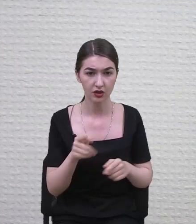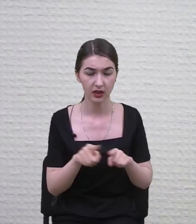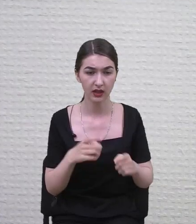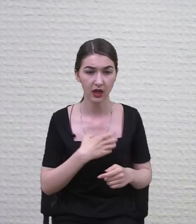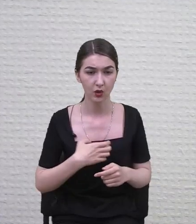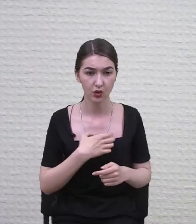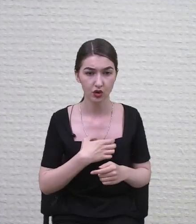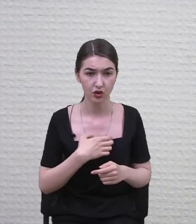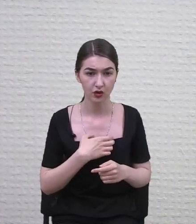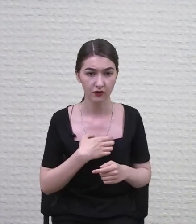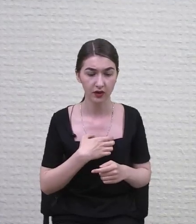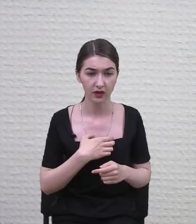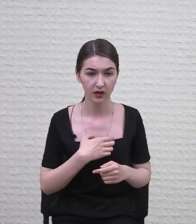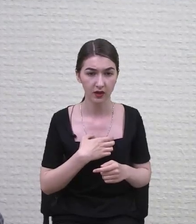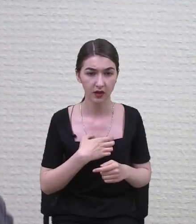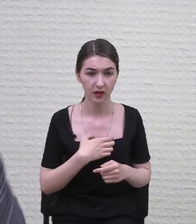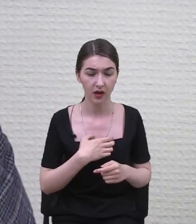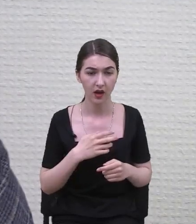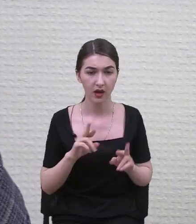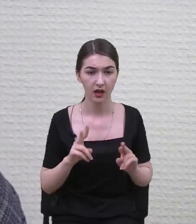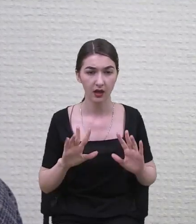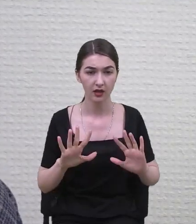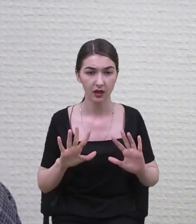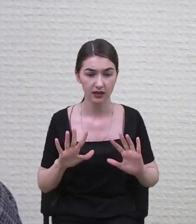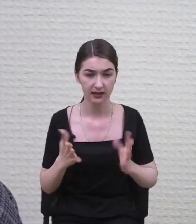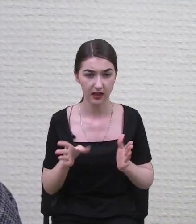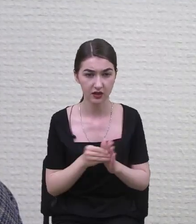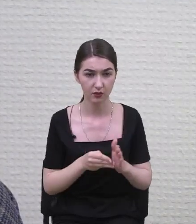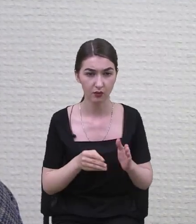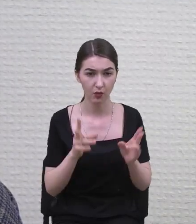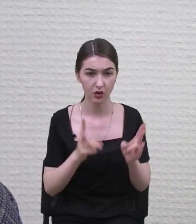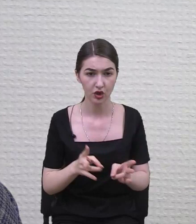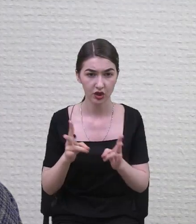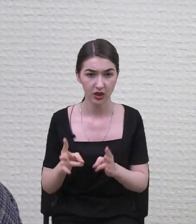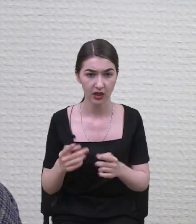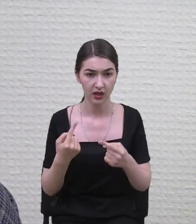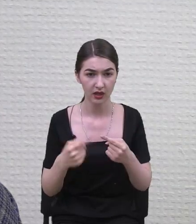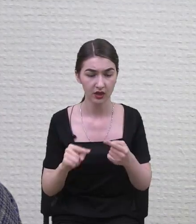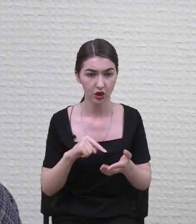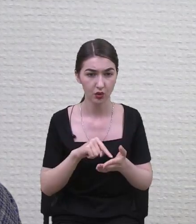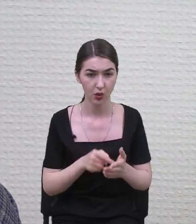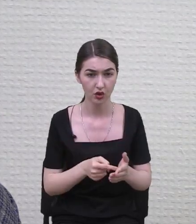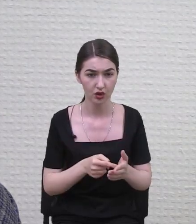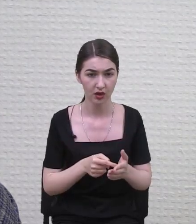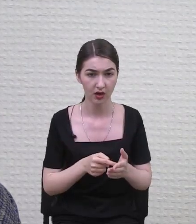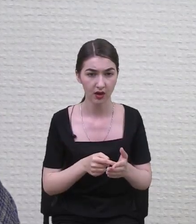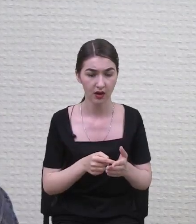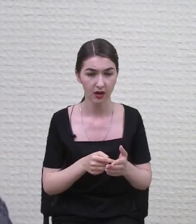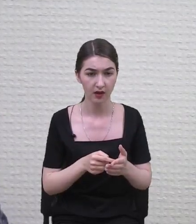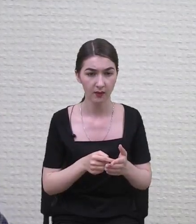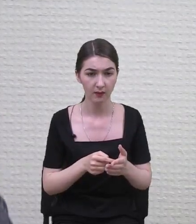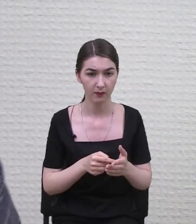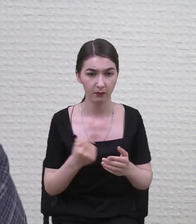of medical care. And so we are envisioning the following pathway. There is